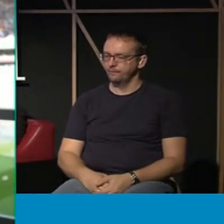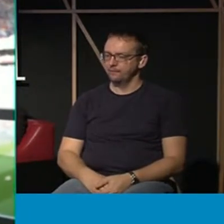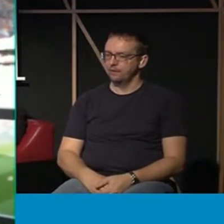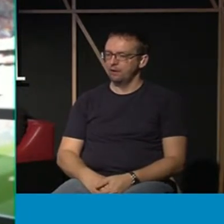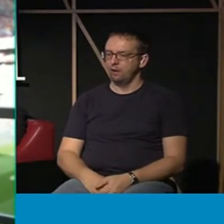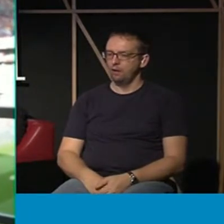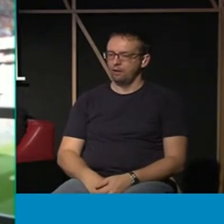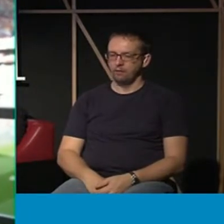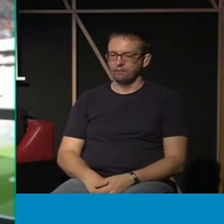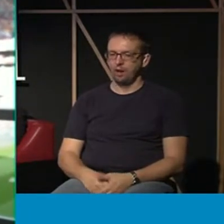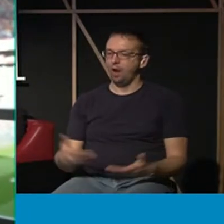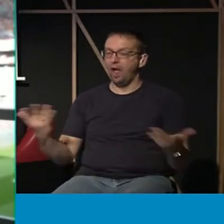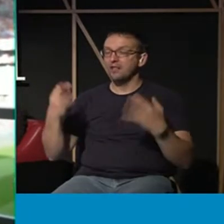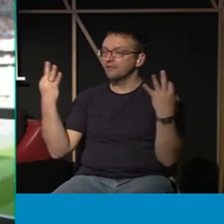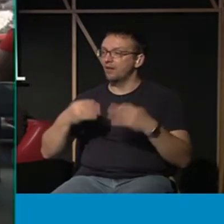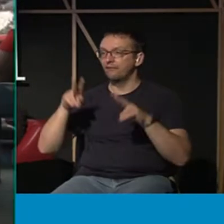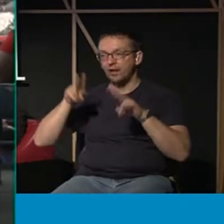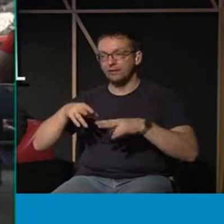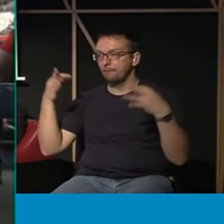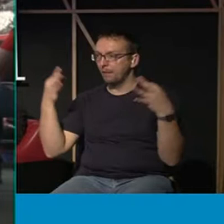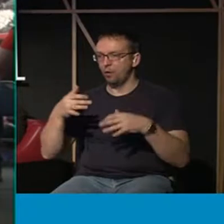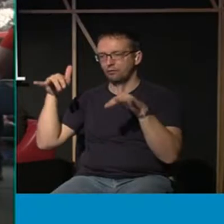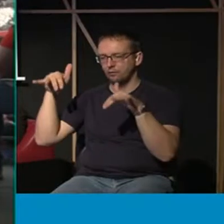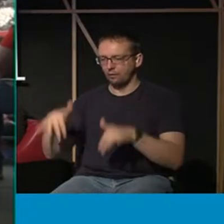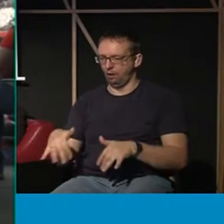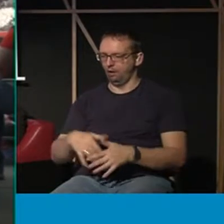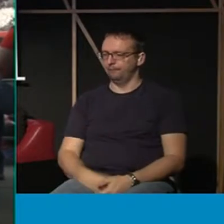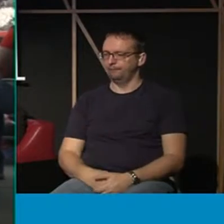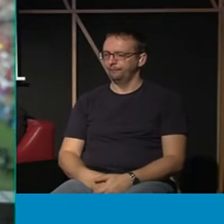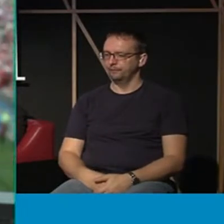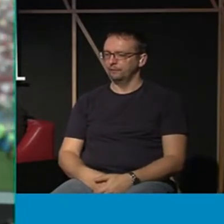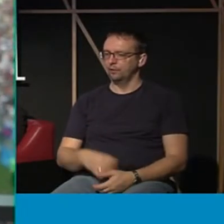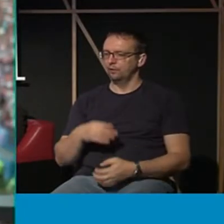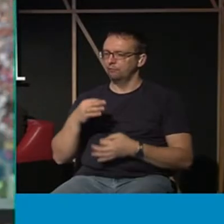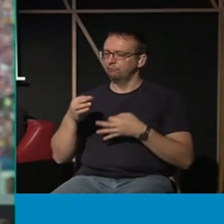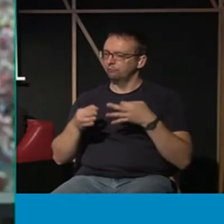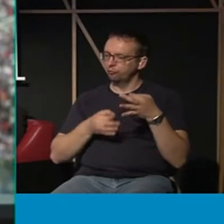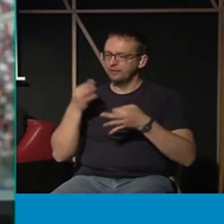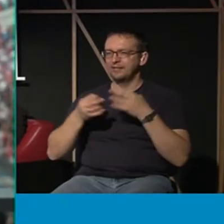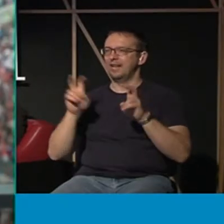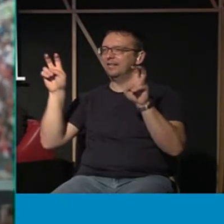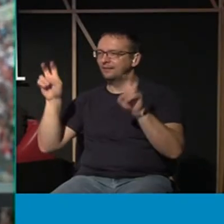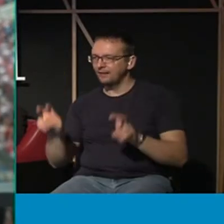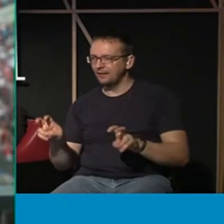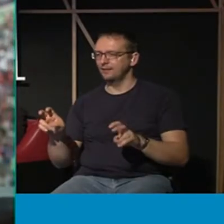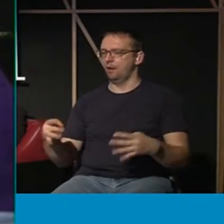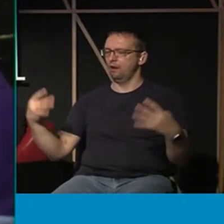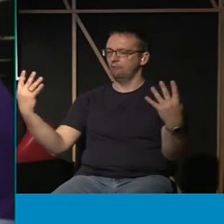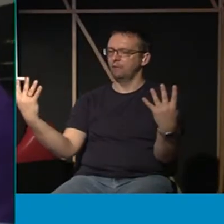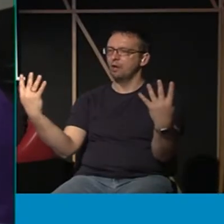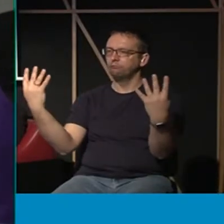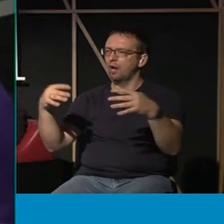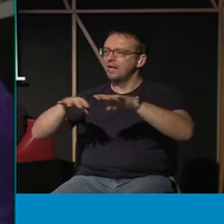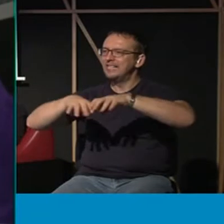needs is here, is nearby. For example, here are the seats, and I'm happy that the railways are really low and you